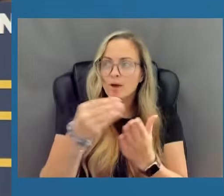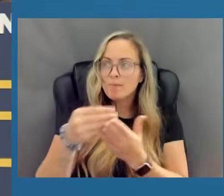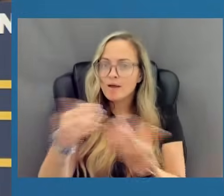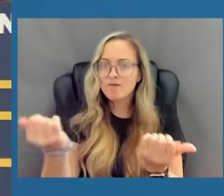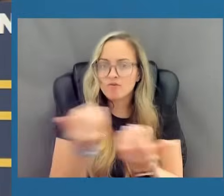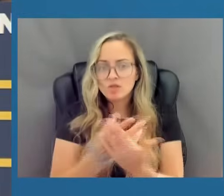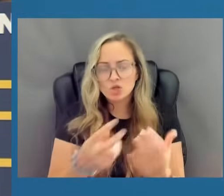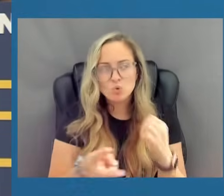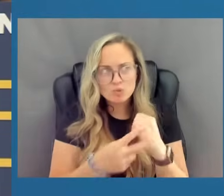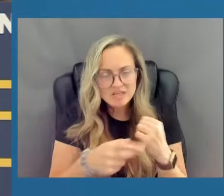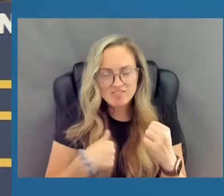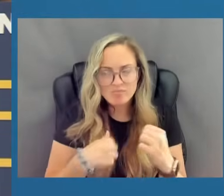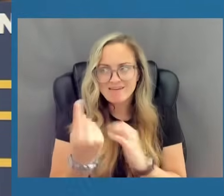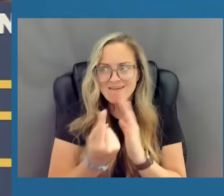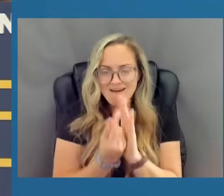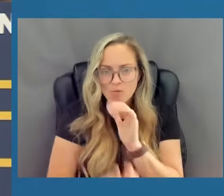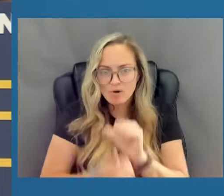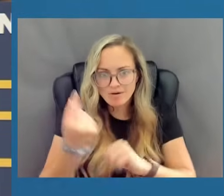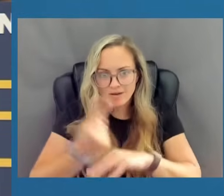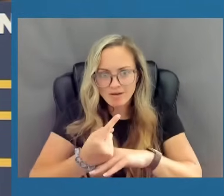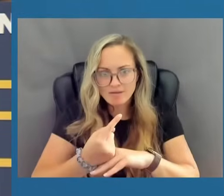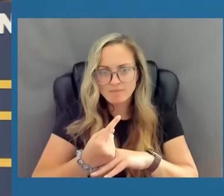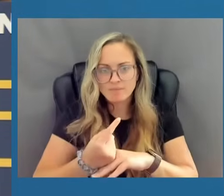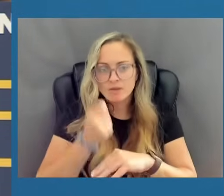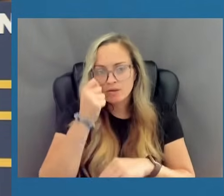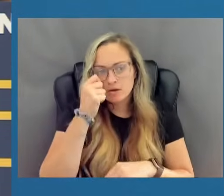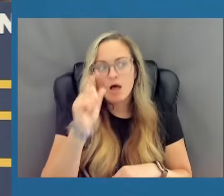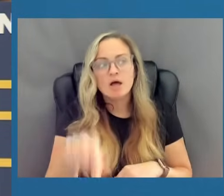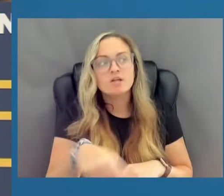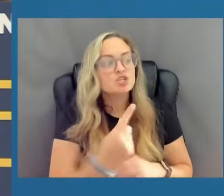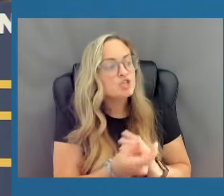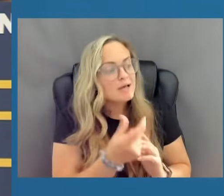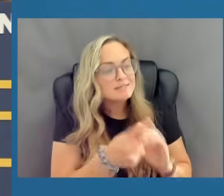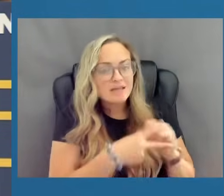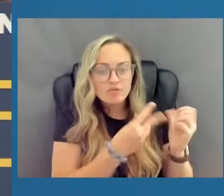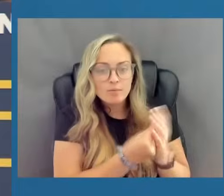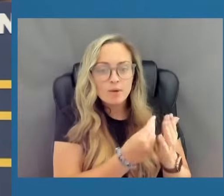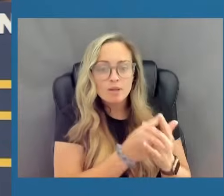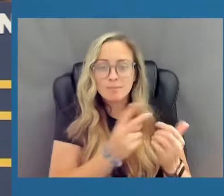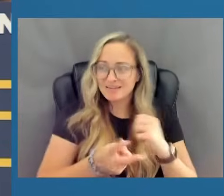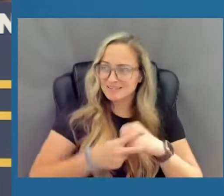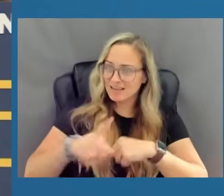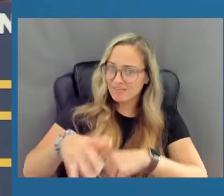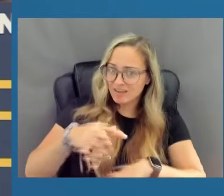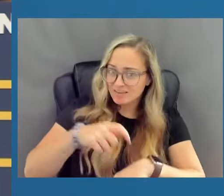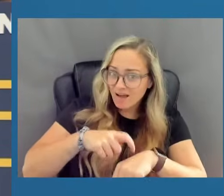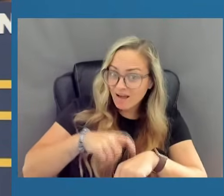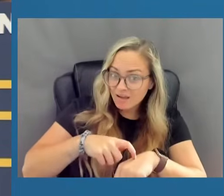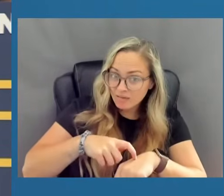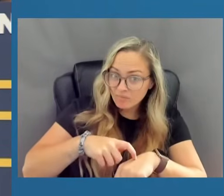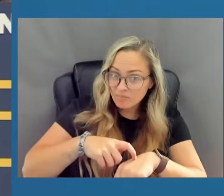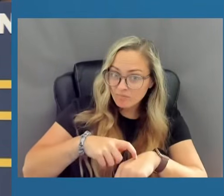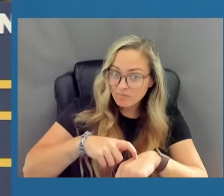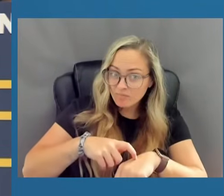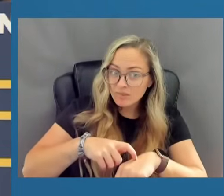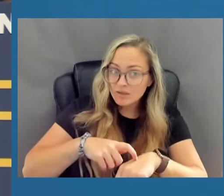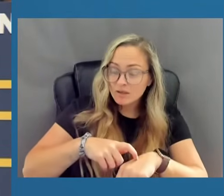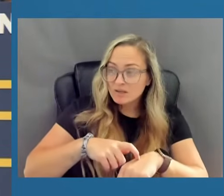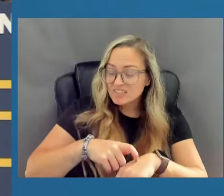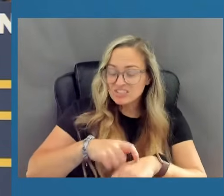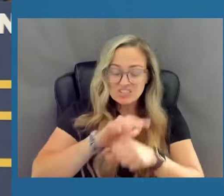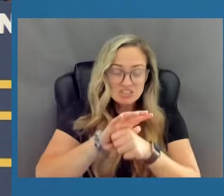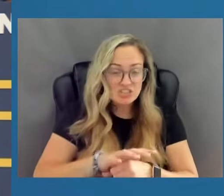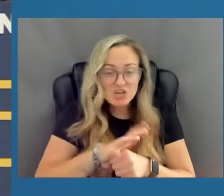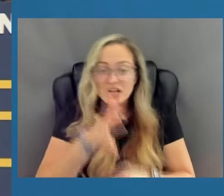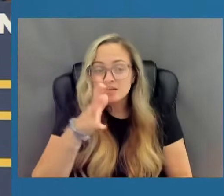me an hour a day. So not just saving money, but saving parents' times, harried parents first. I see a